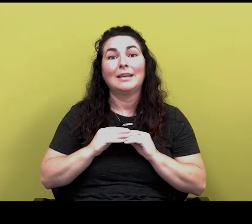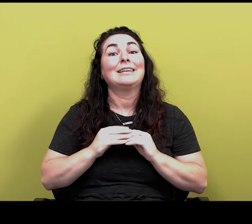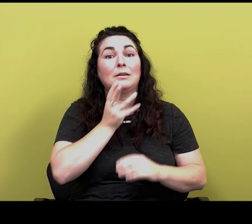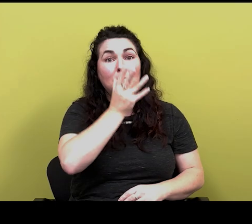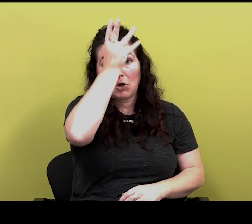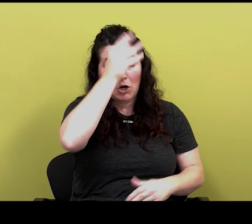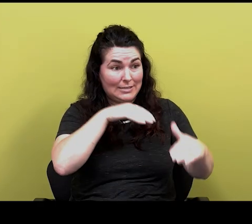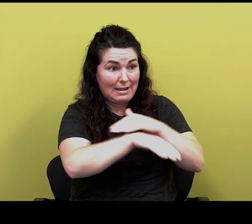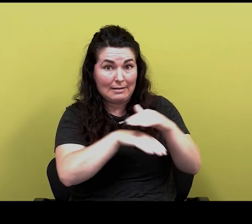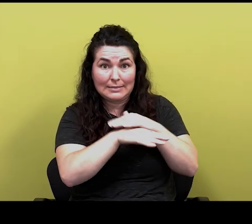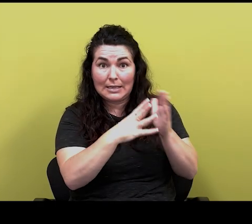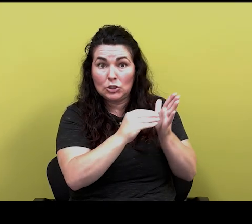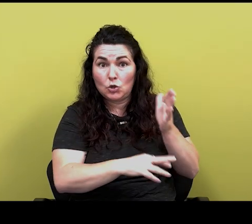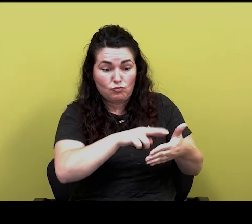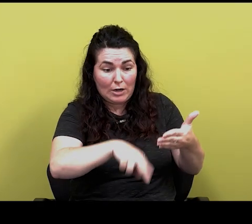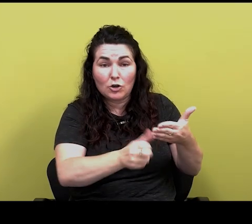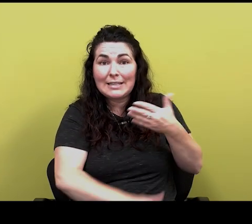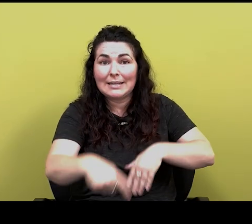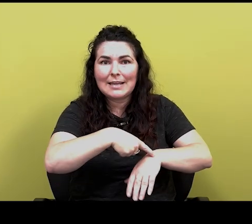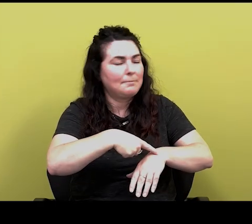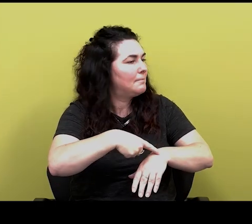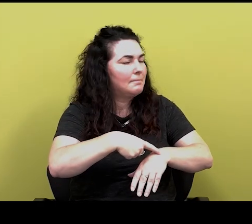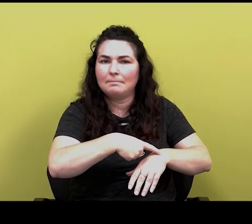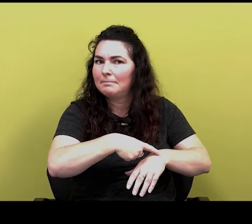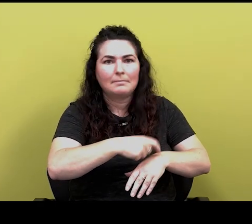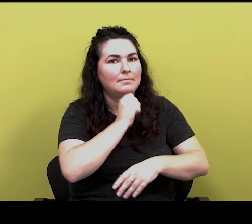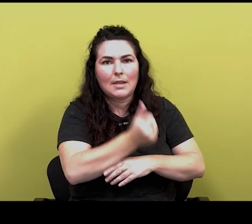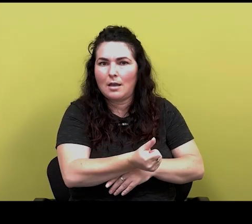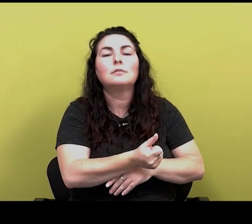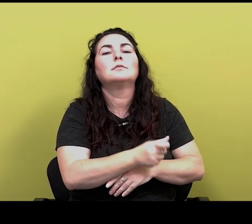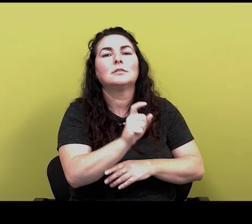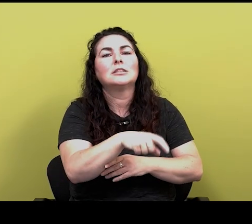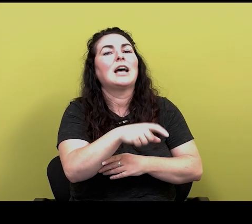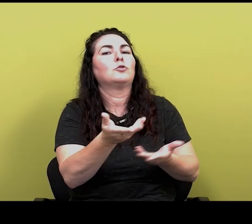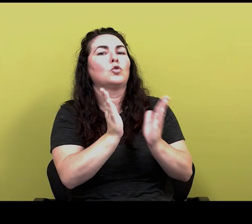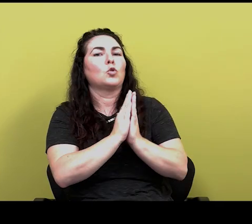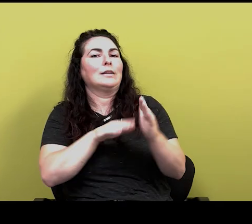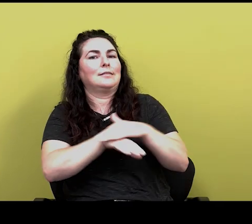records without written consent from the student, which SLDS would keep on file in our office.